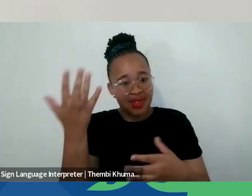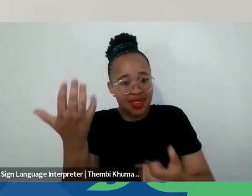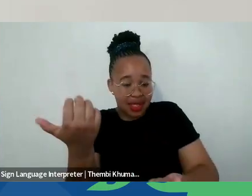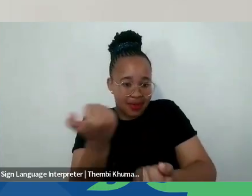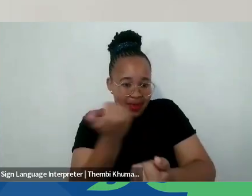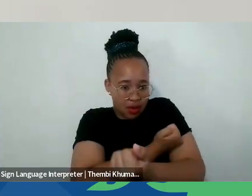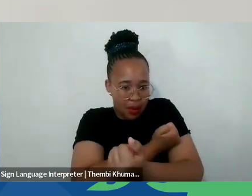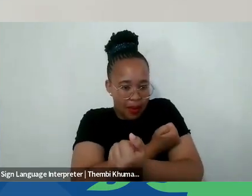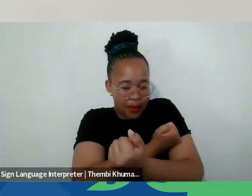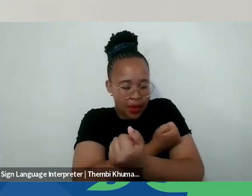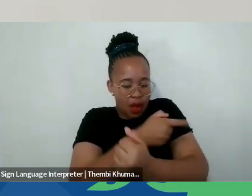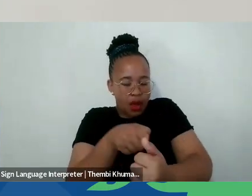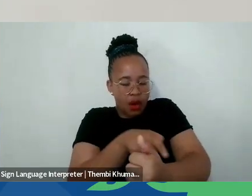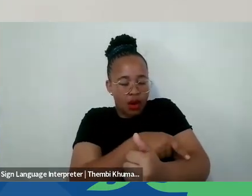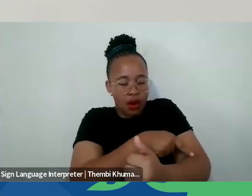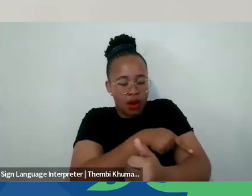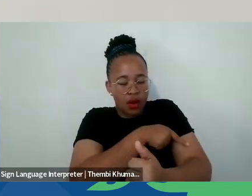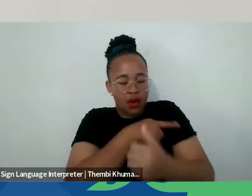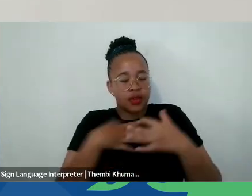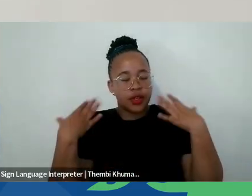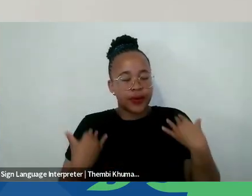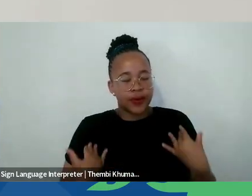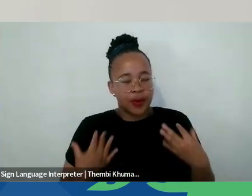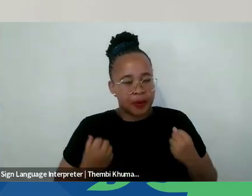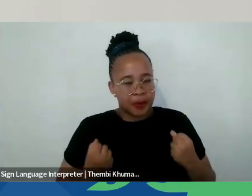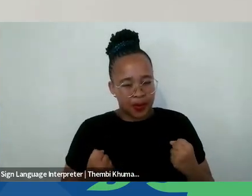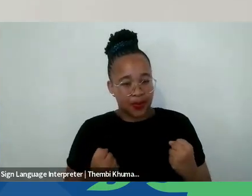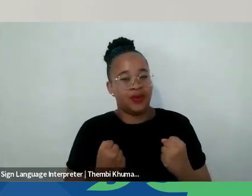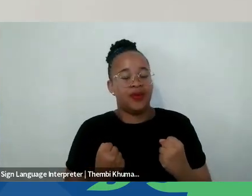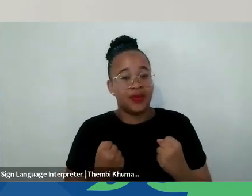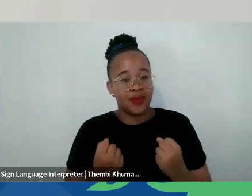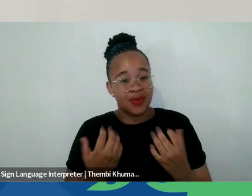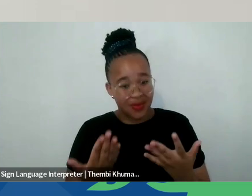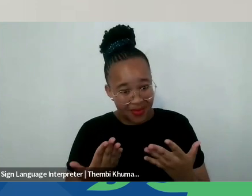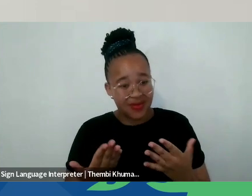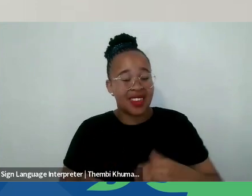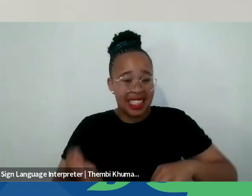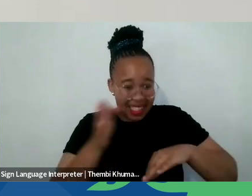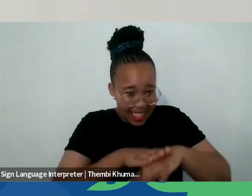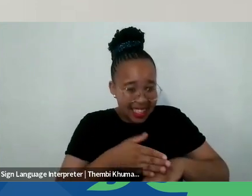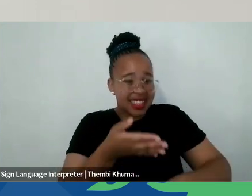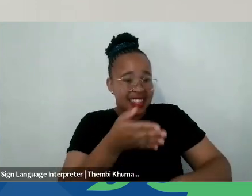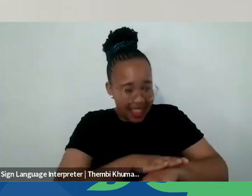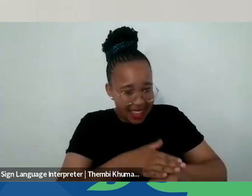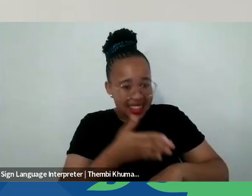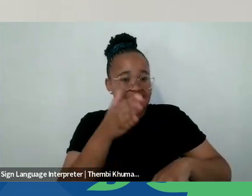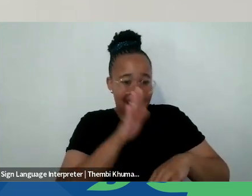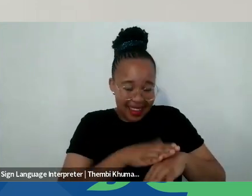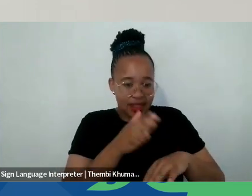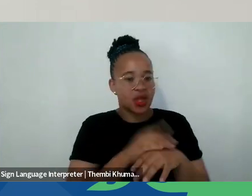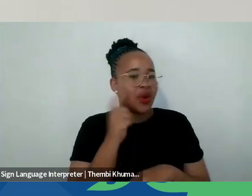that it works out. So every time you take, it adds and adds and adds. And people can easily